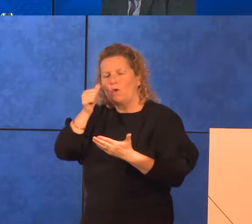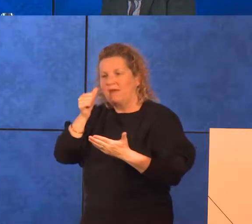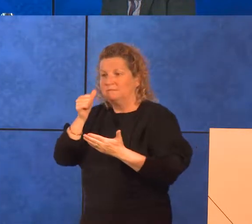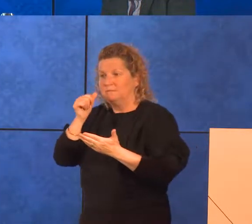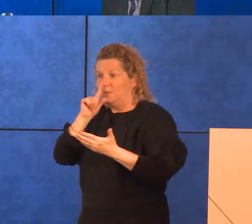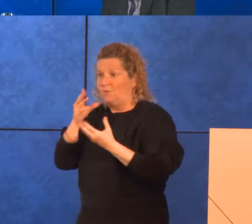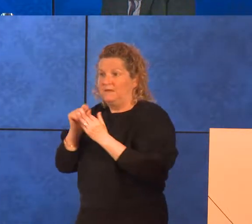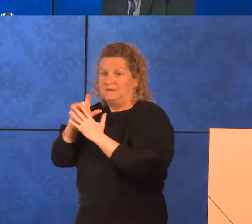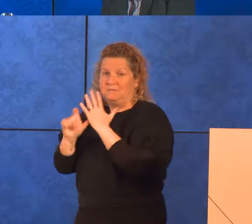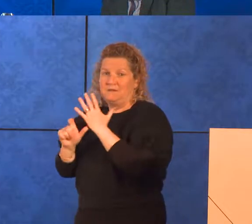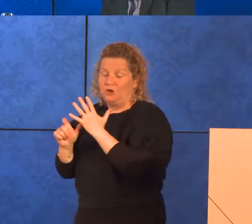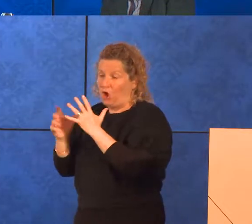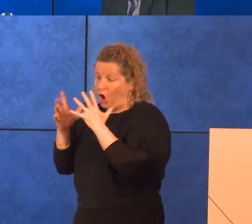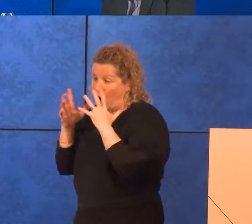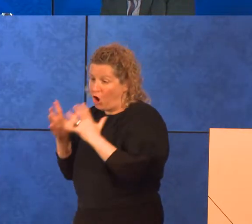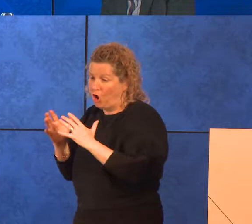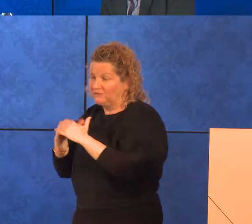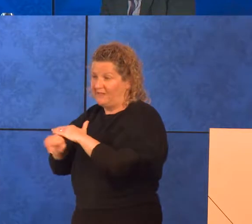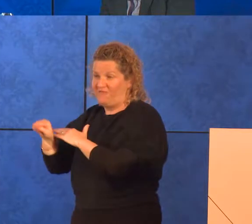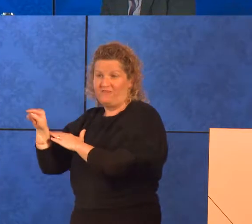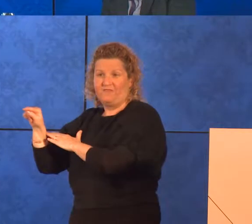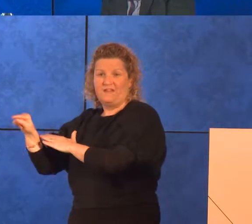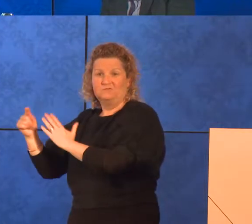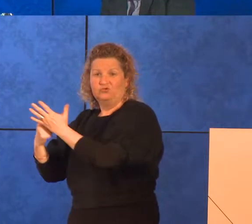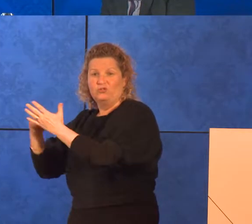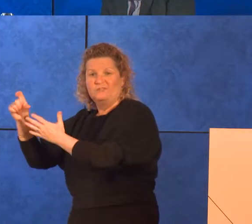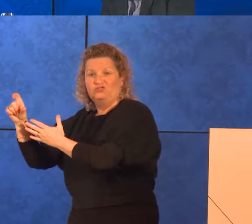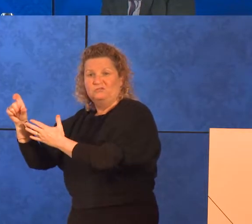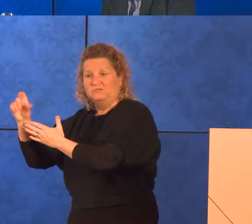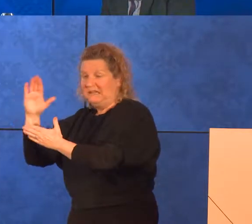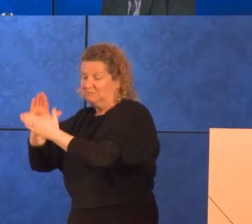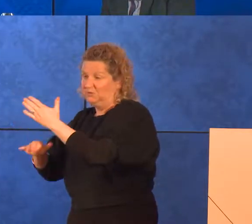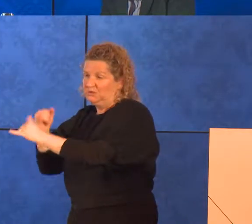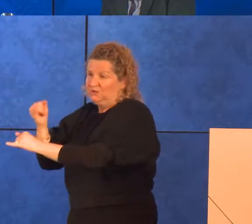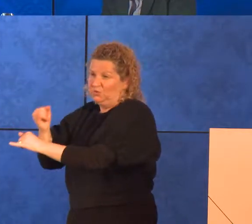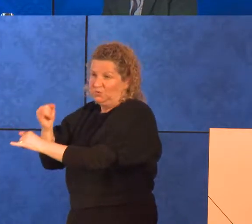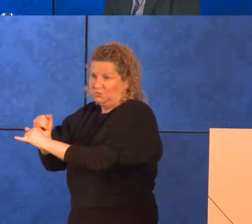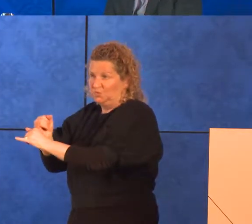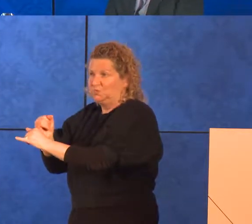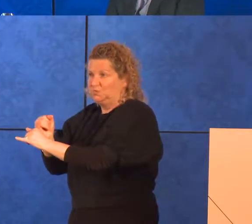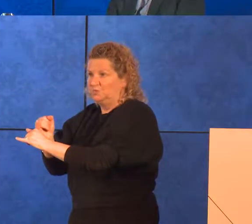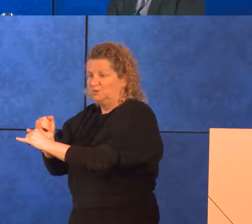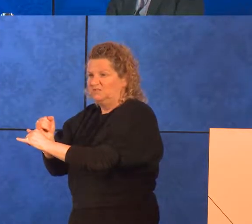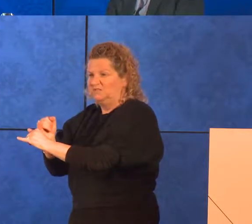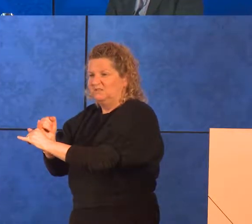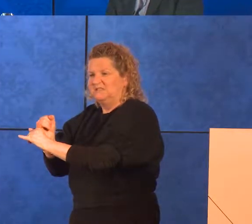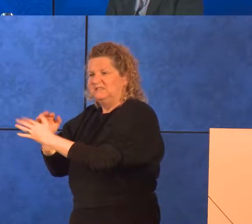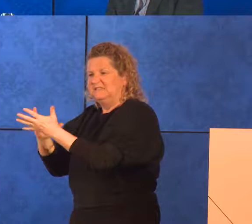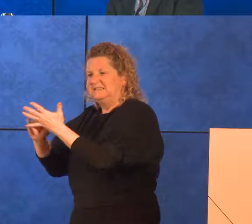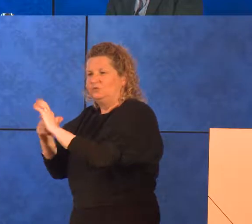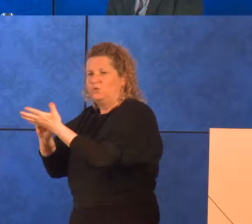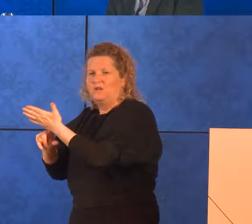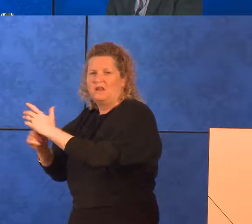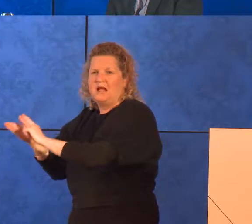overrepresented amongst the community of people who had experienced institutional child sexual abuse.